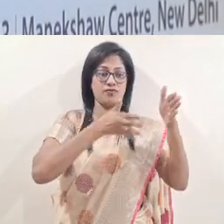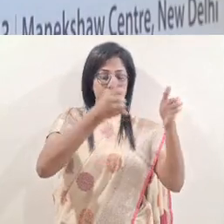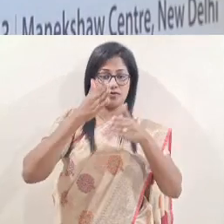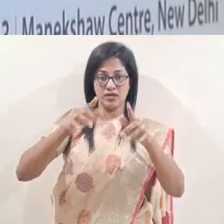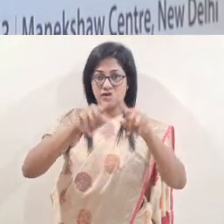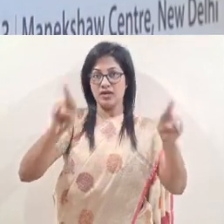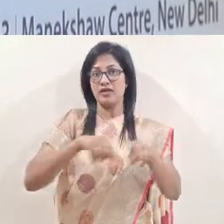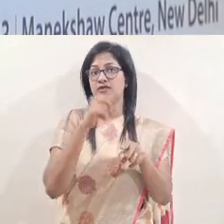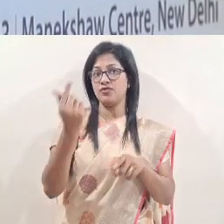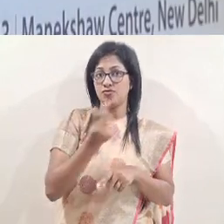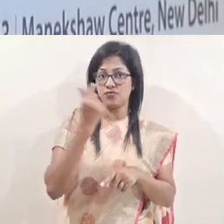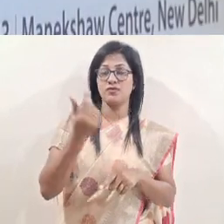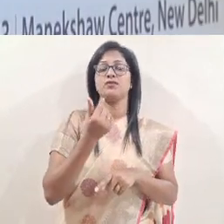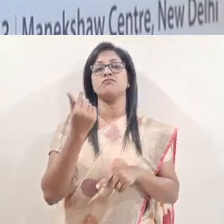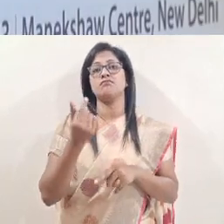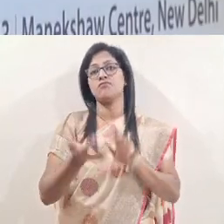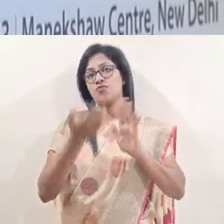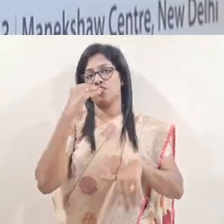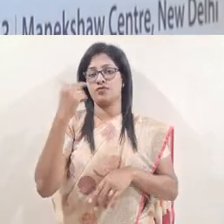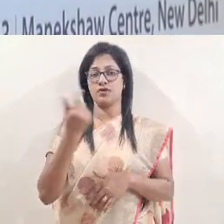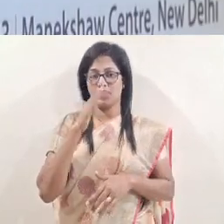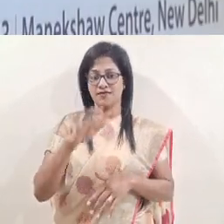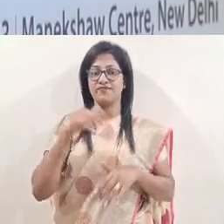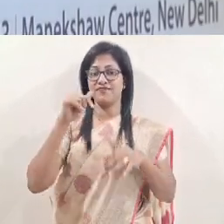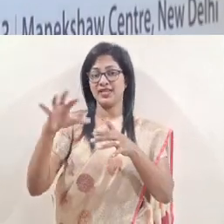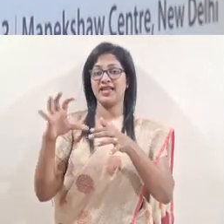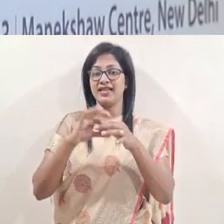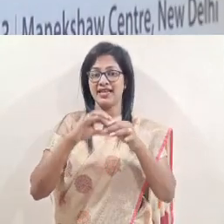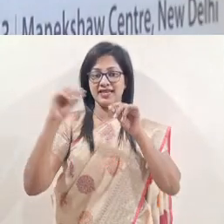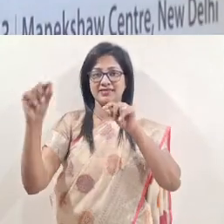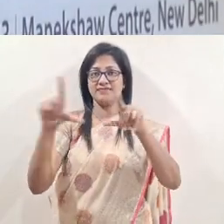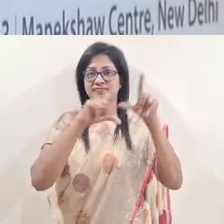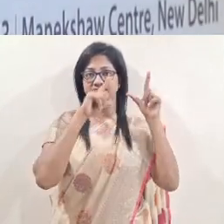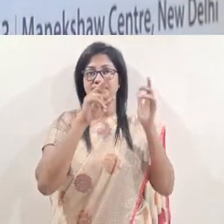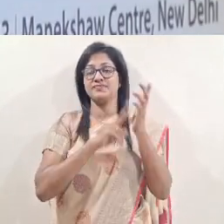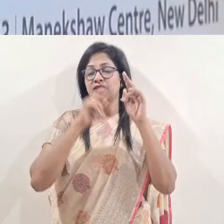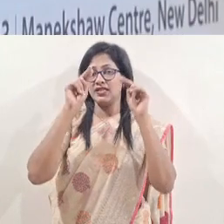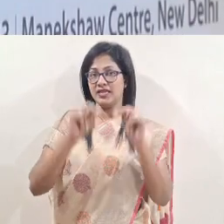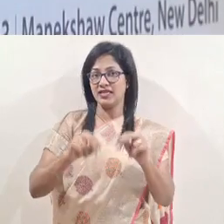regard, I'll be presenting on the need for context-sensitive approach.